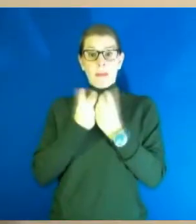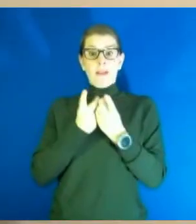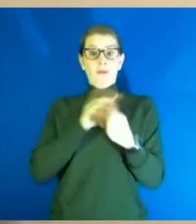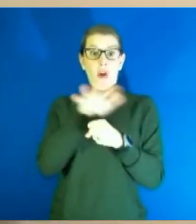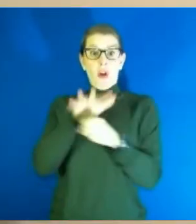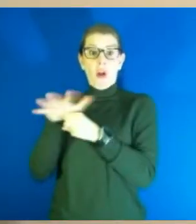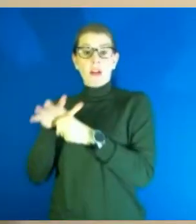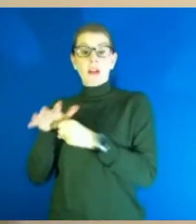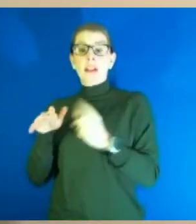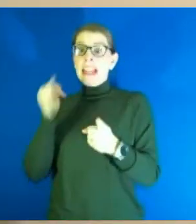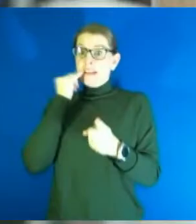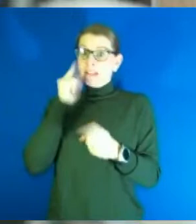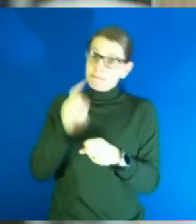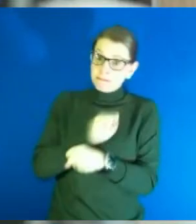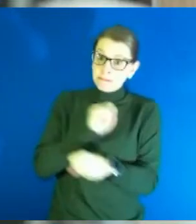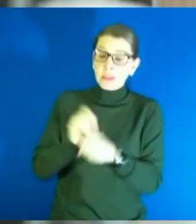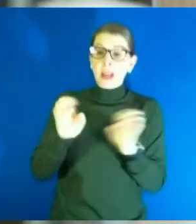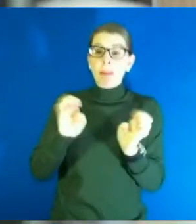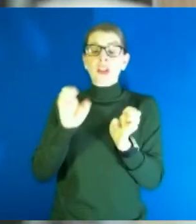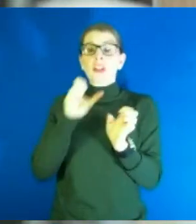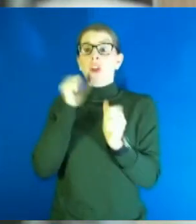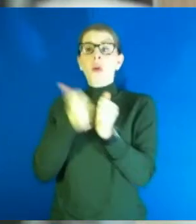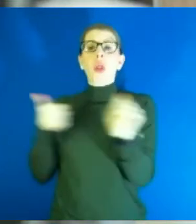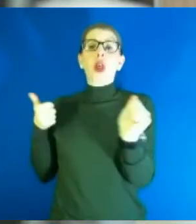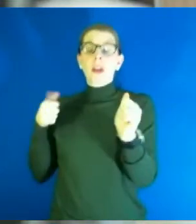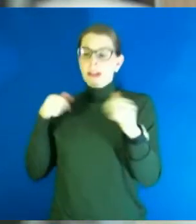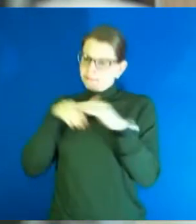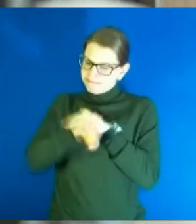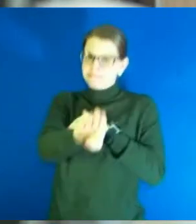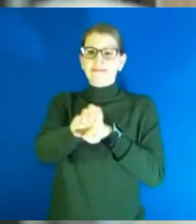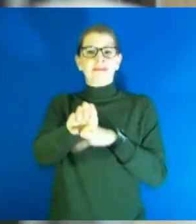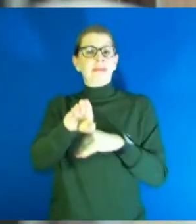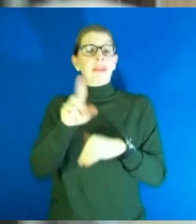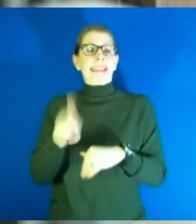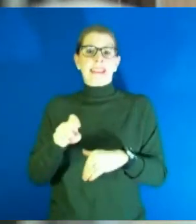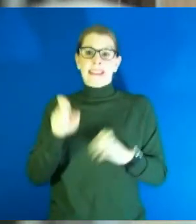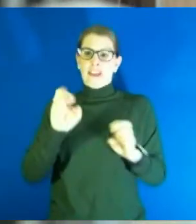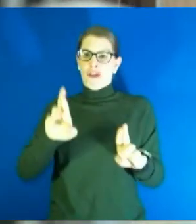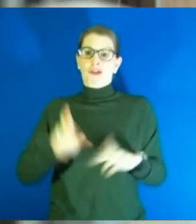real emergency, do not shy away. It's something that you don't want to toy with.